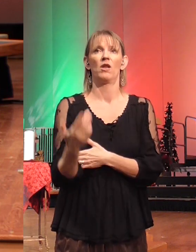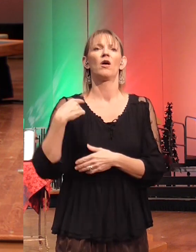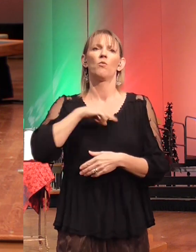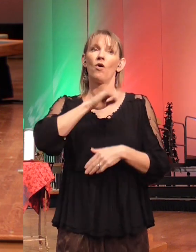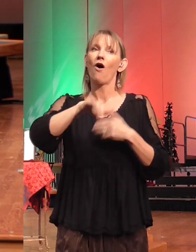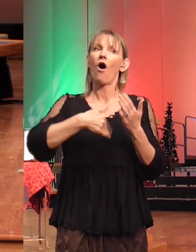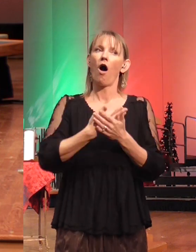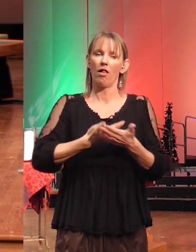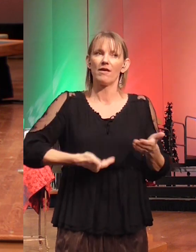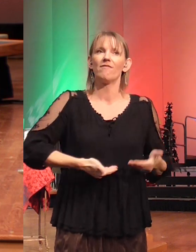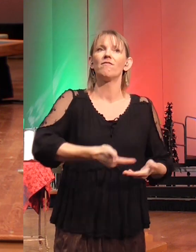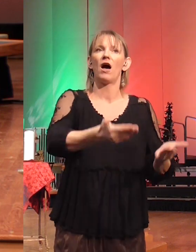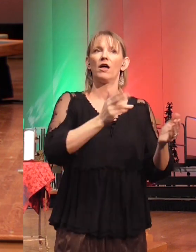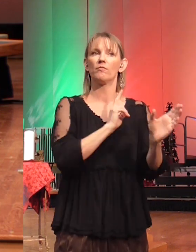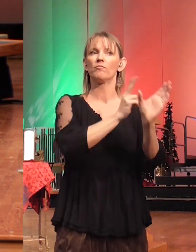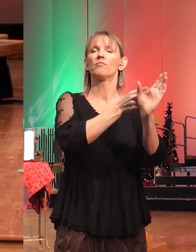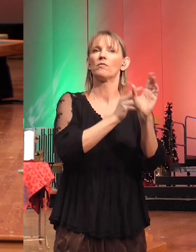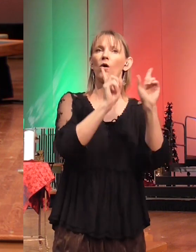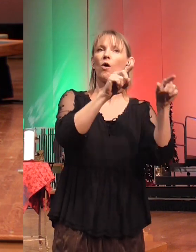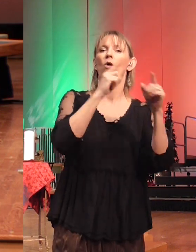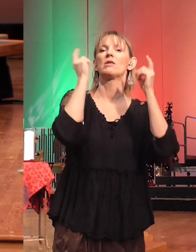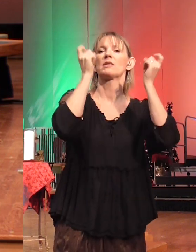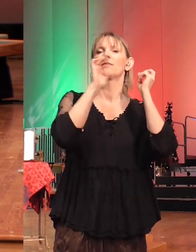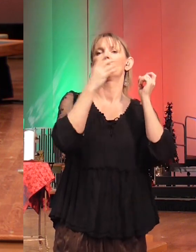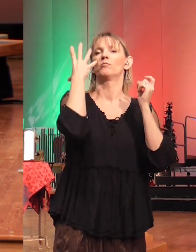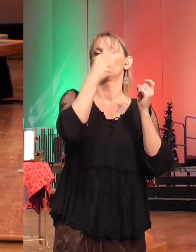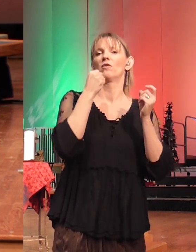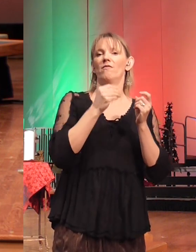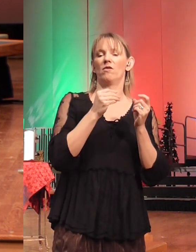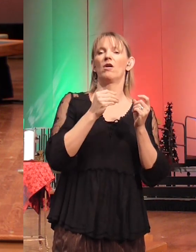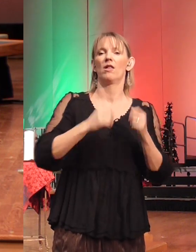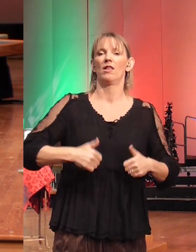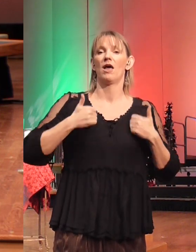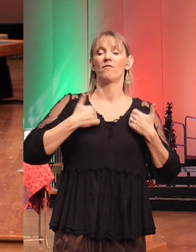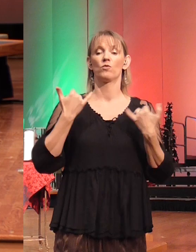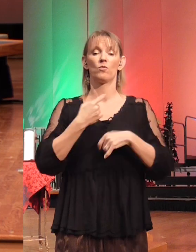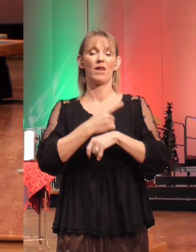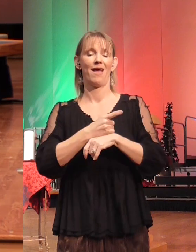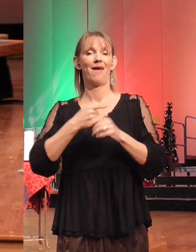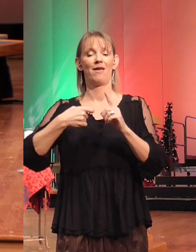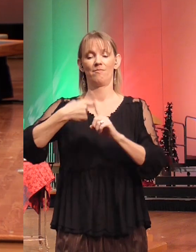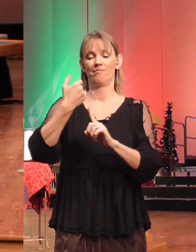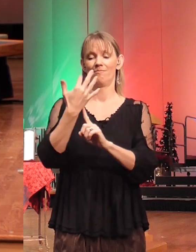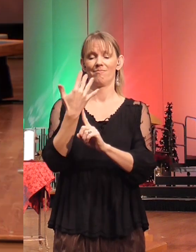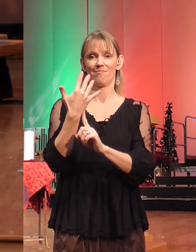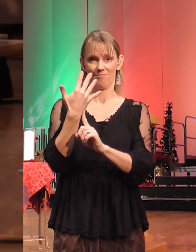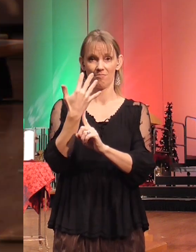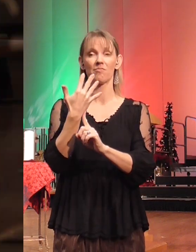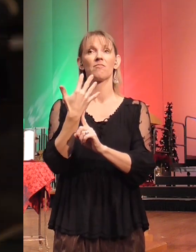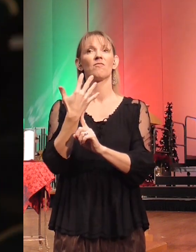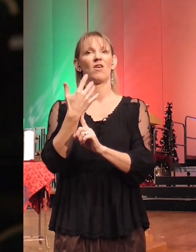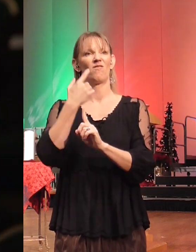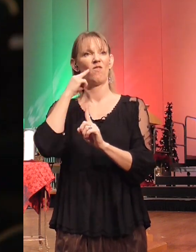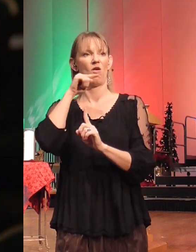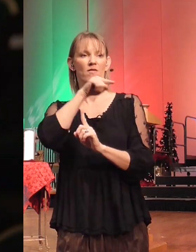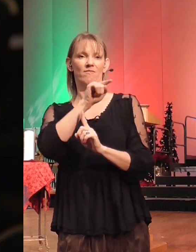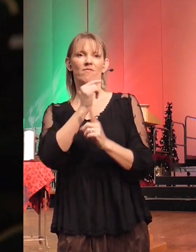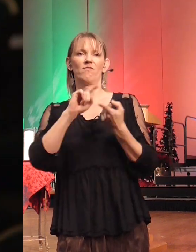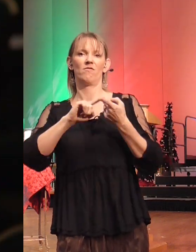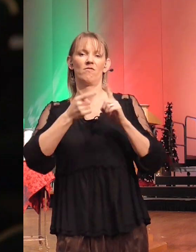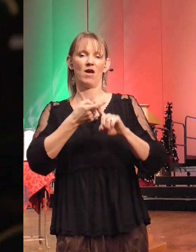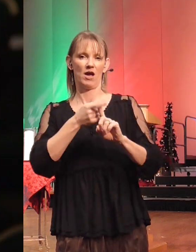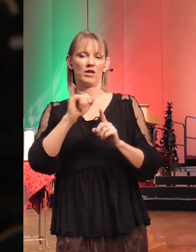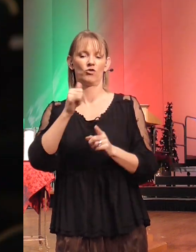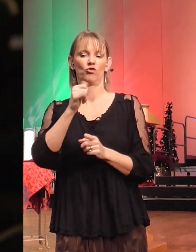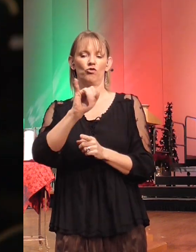there to celebrate his beautiful life. And so we light this candle today on behalf of our wonderful friend Jim